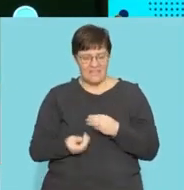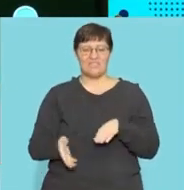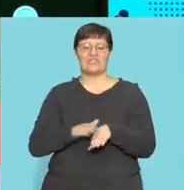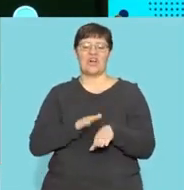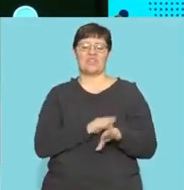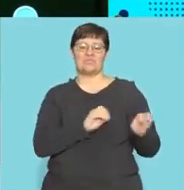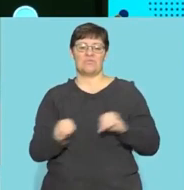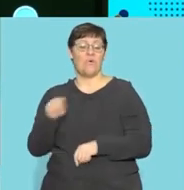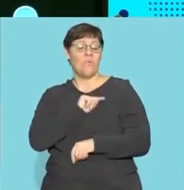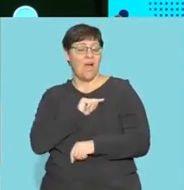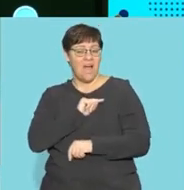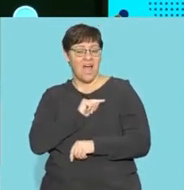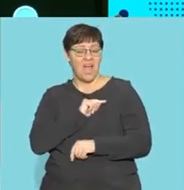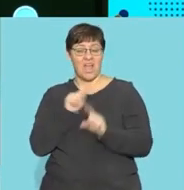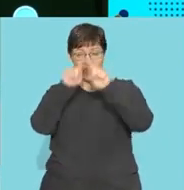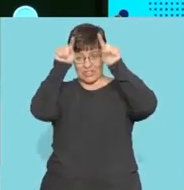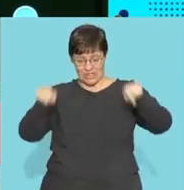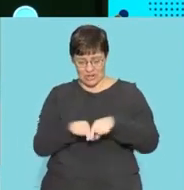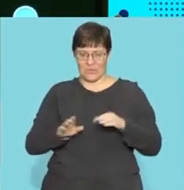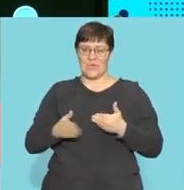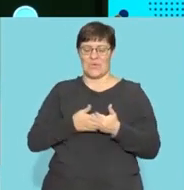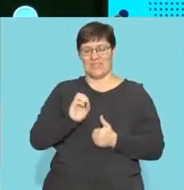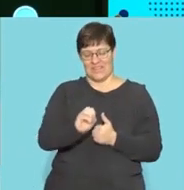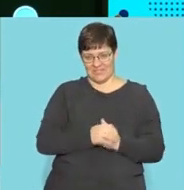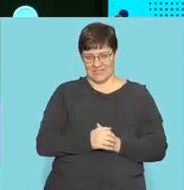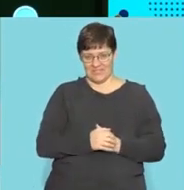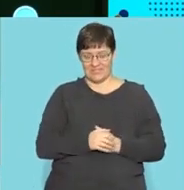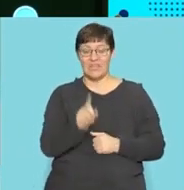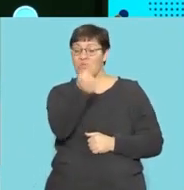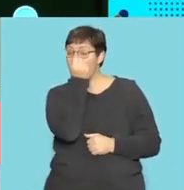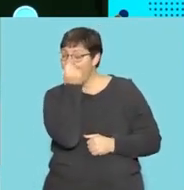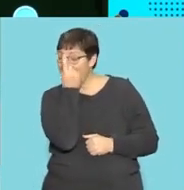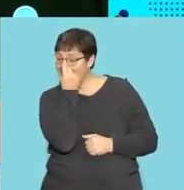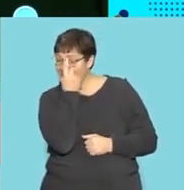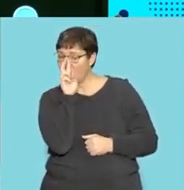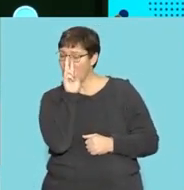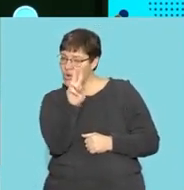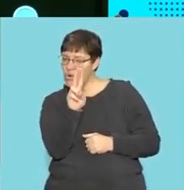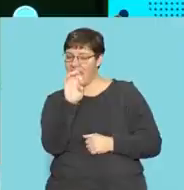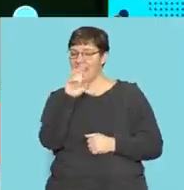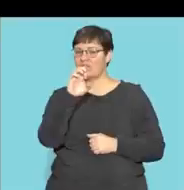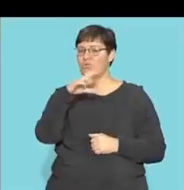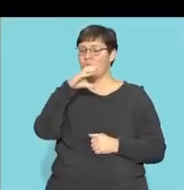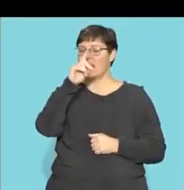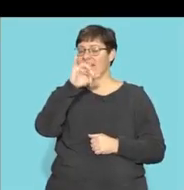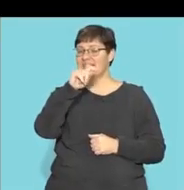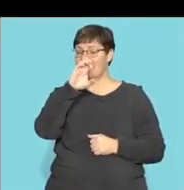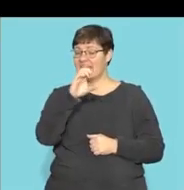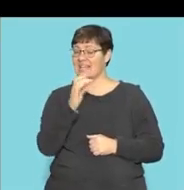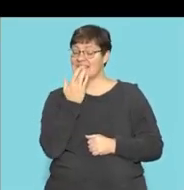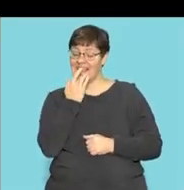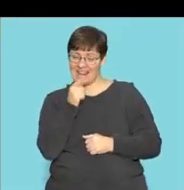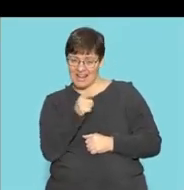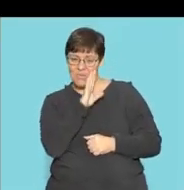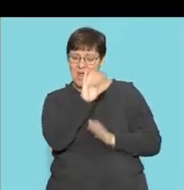the movement of charge because it's a closed circuit. So just make sure that you understand, as we look at the electrolytic